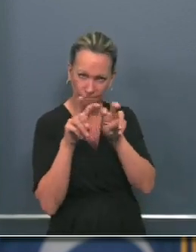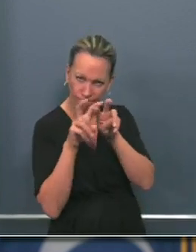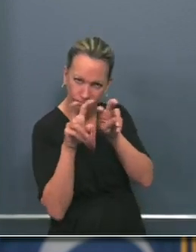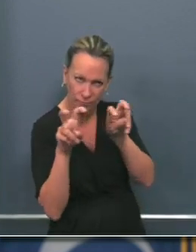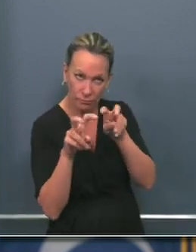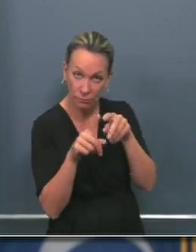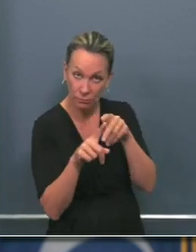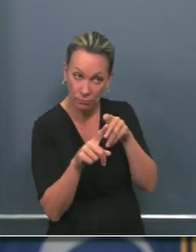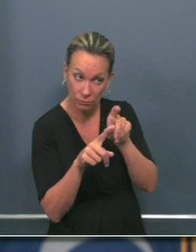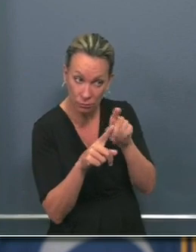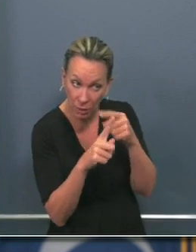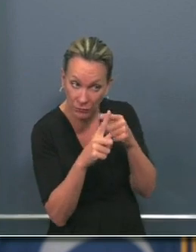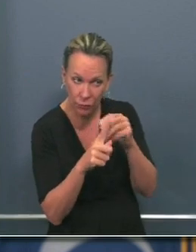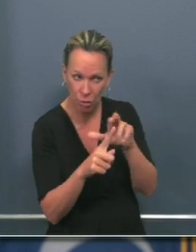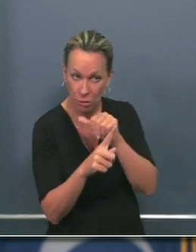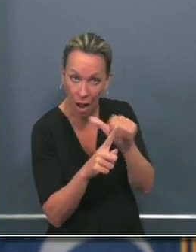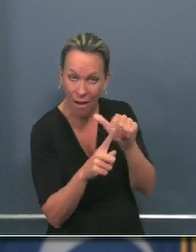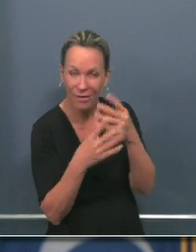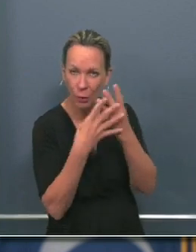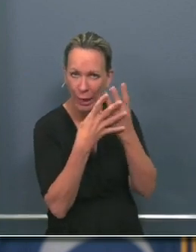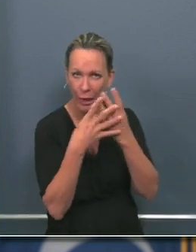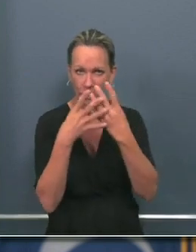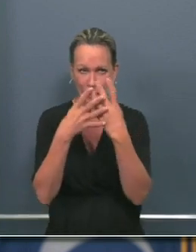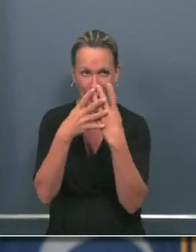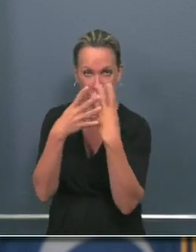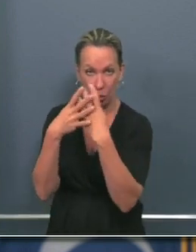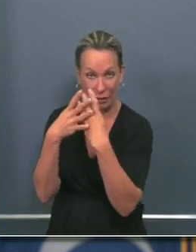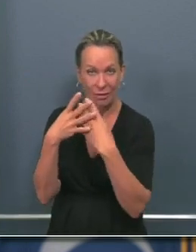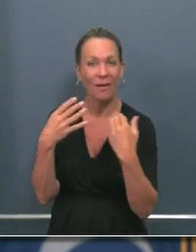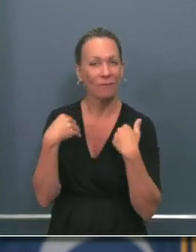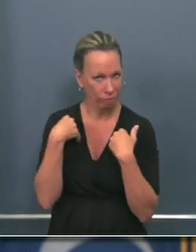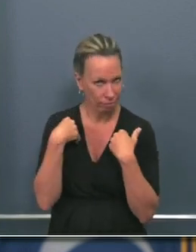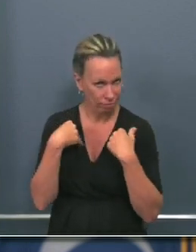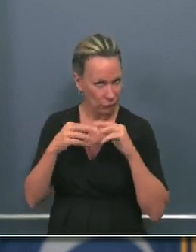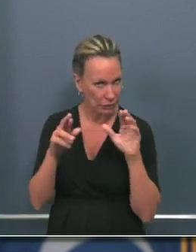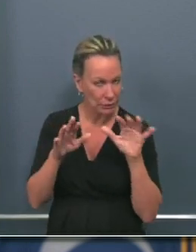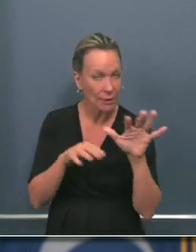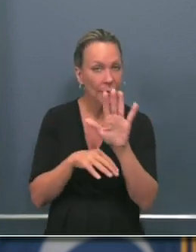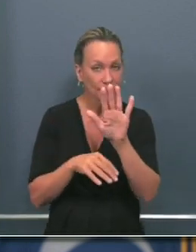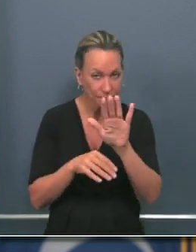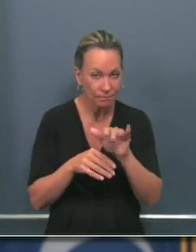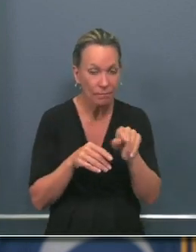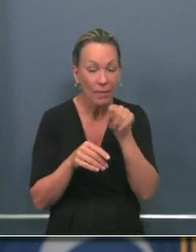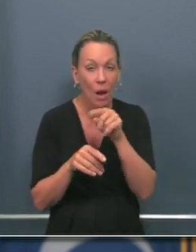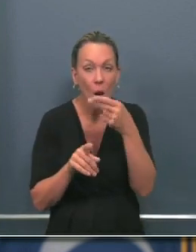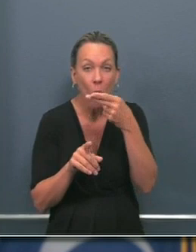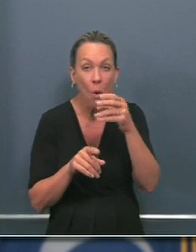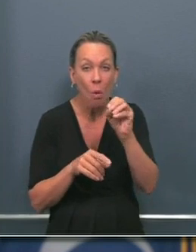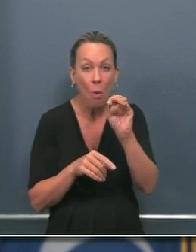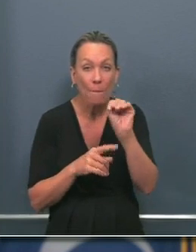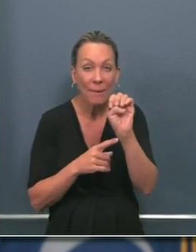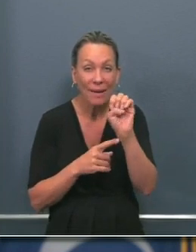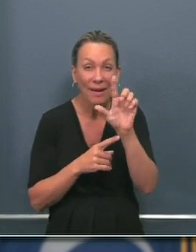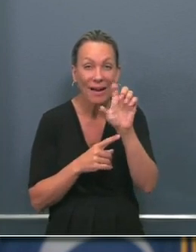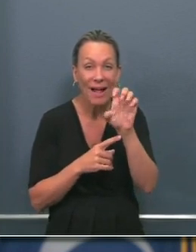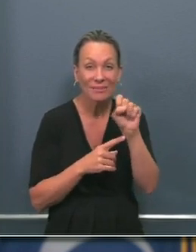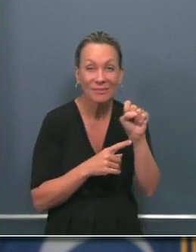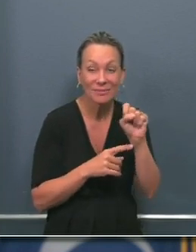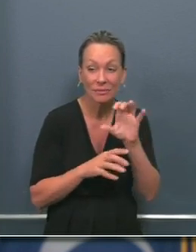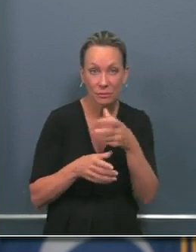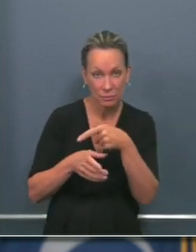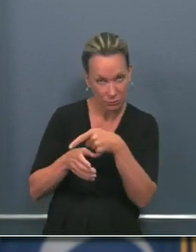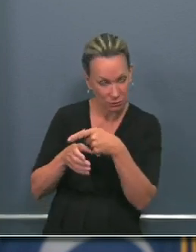counties, be it the skilled nursing facilities, our homeless, those in other congregate facilities, including our corrections